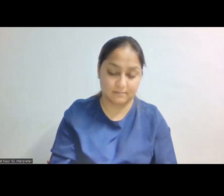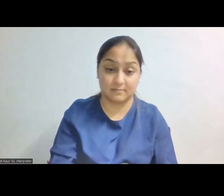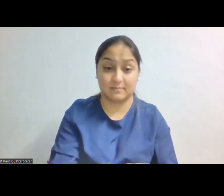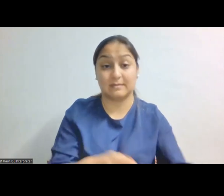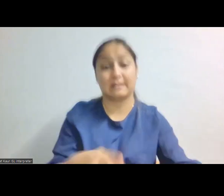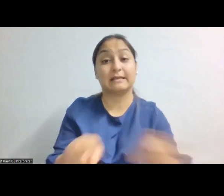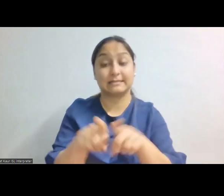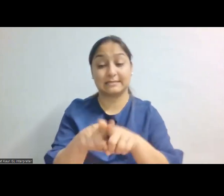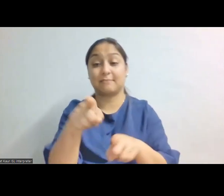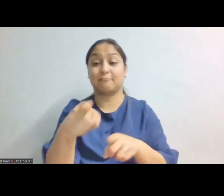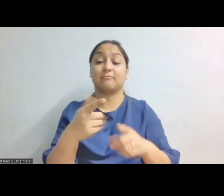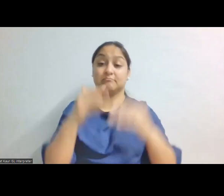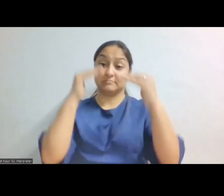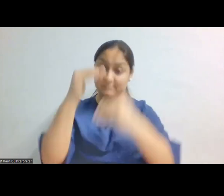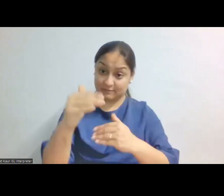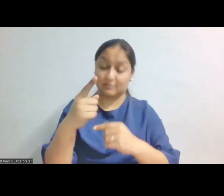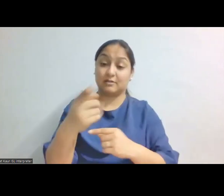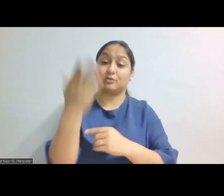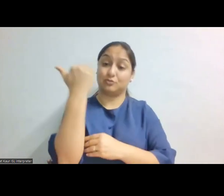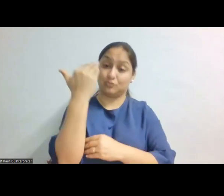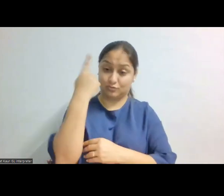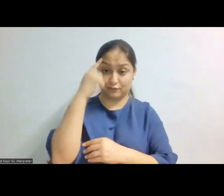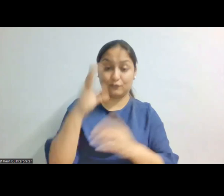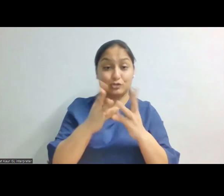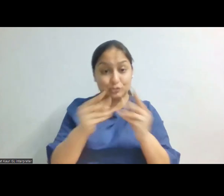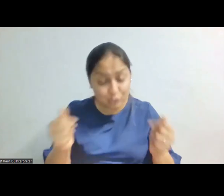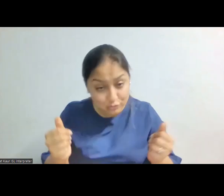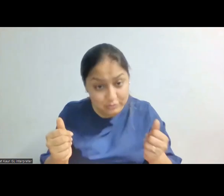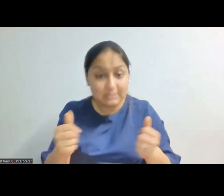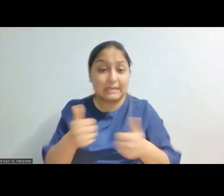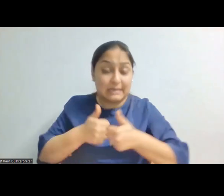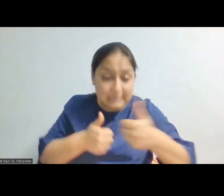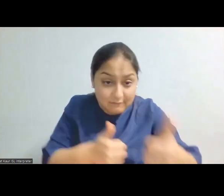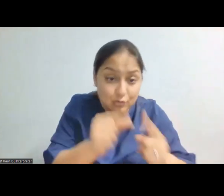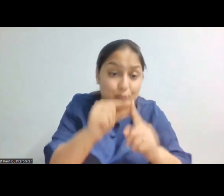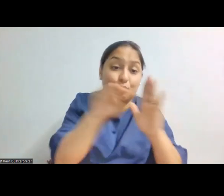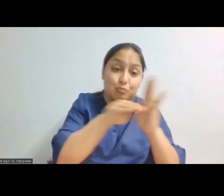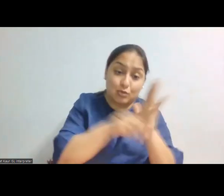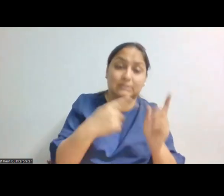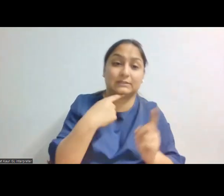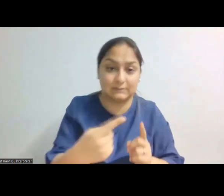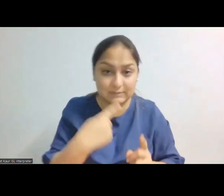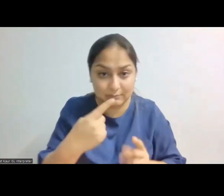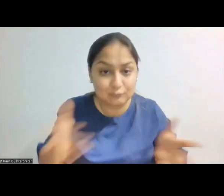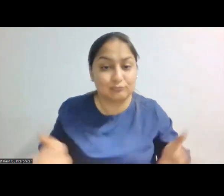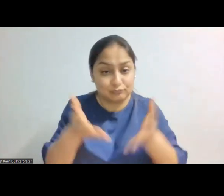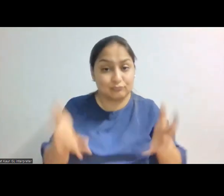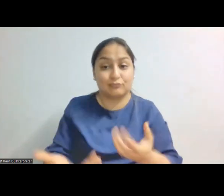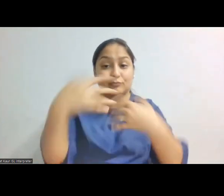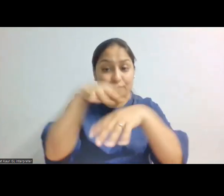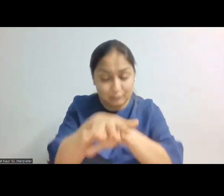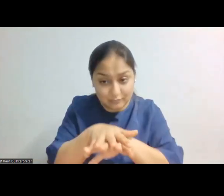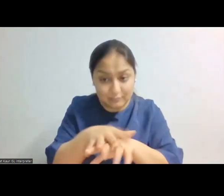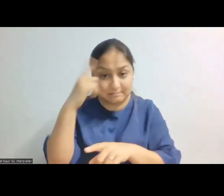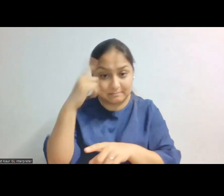discussion. She called for solution-driven adaptive policy recommendations to promote inclusive skill development, keeping in